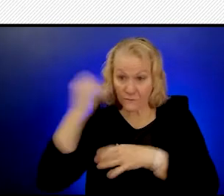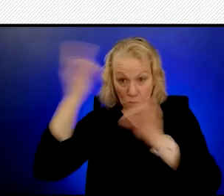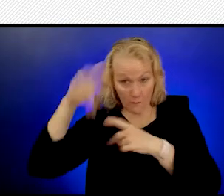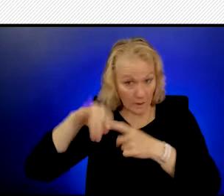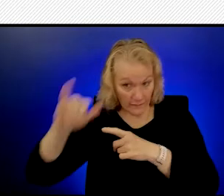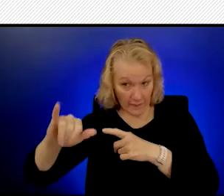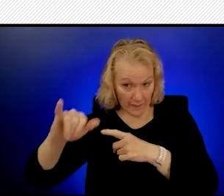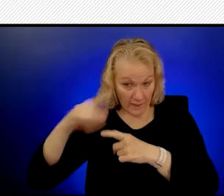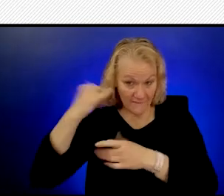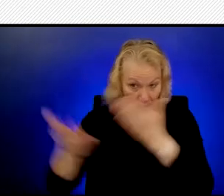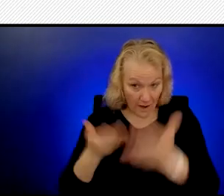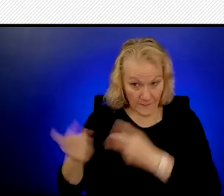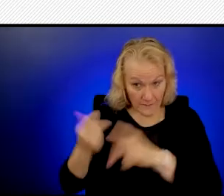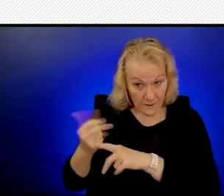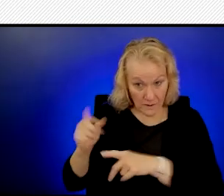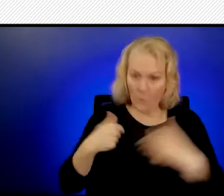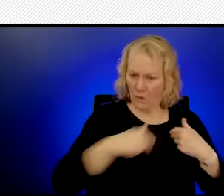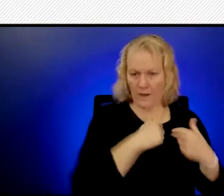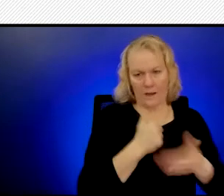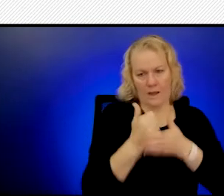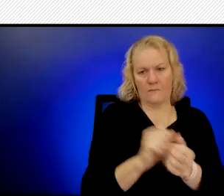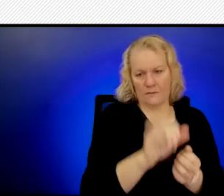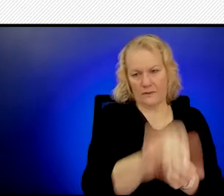people with disabilities, we certainly can help you with that.